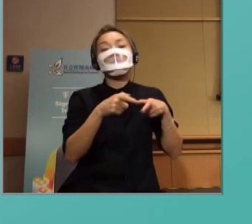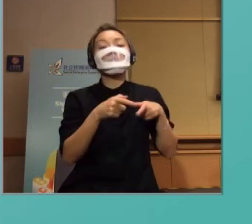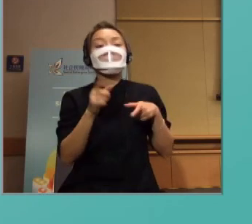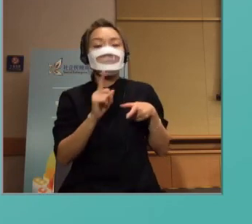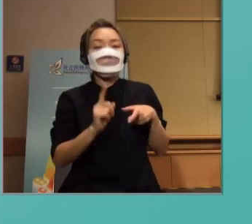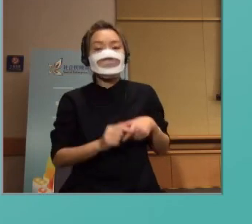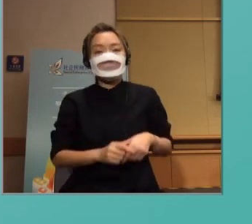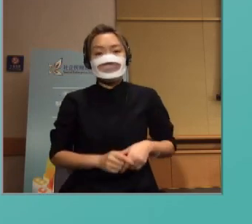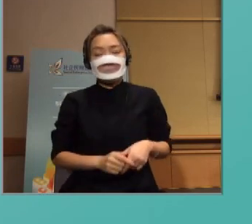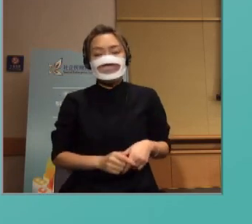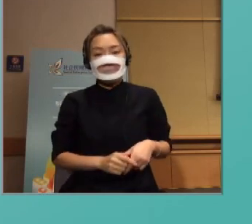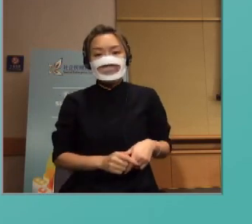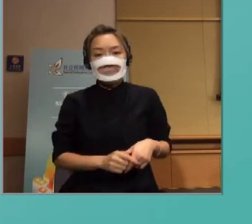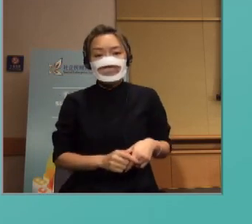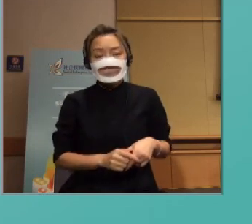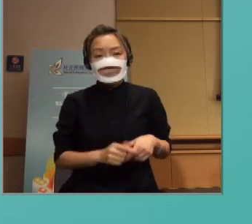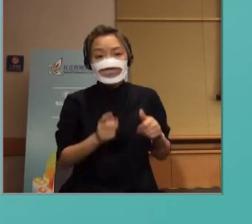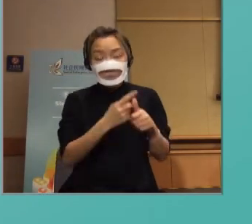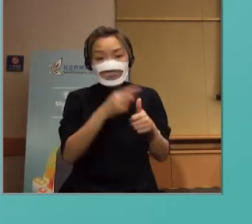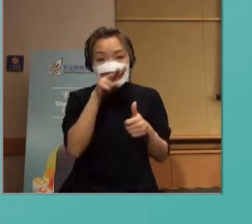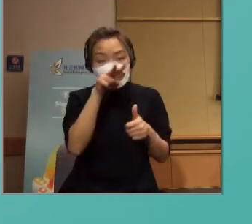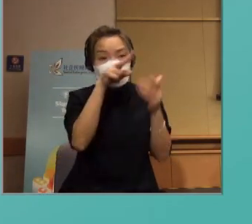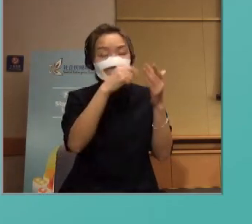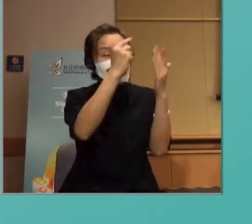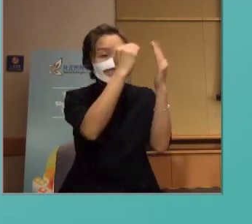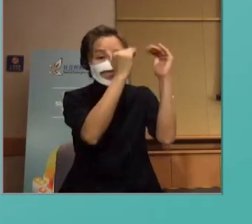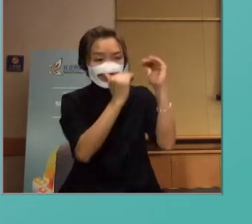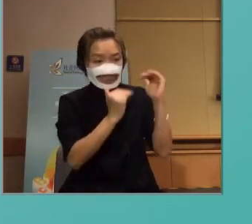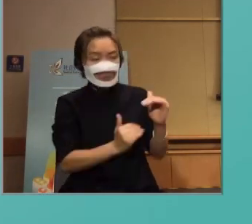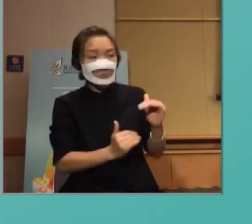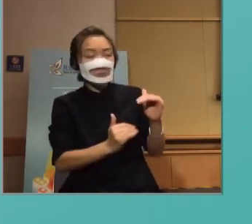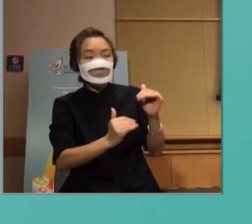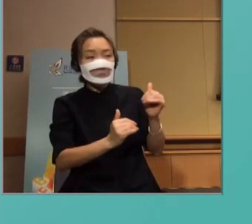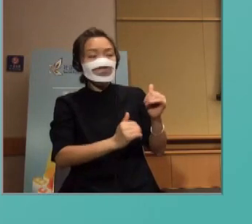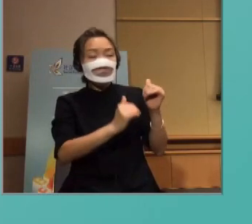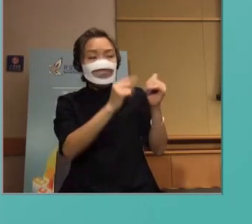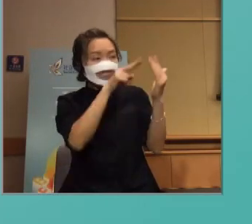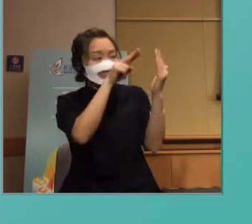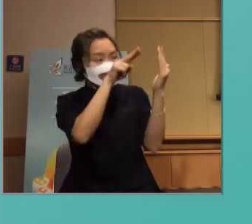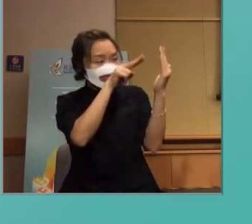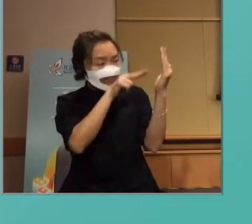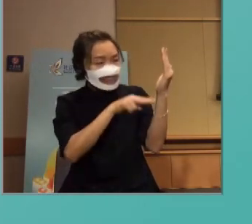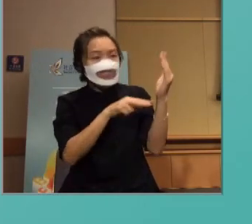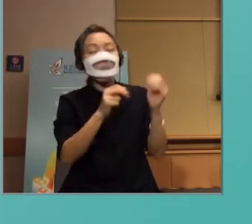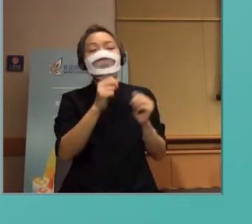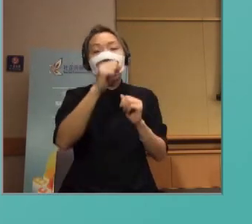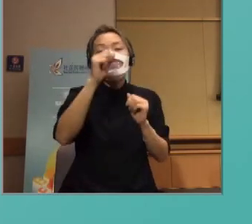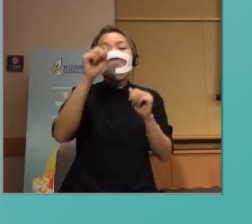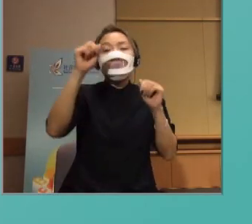or sell anything. Before you hit the agree button, there's a lot of text to go through, and those